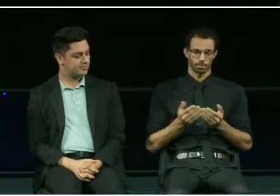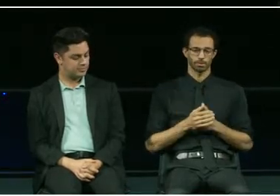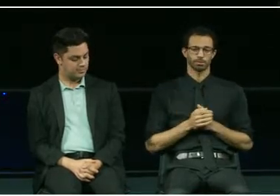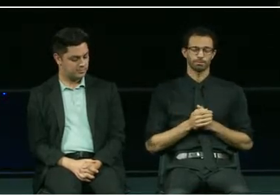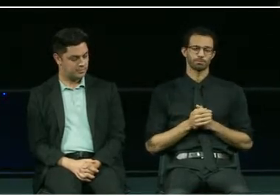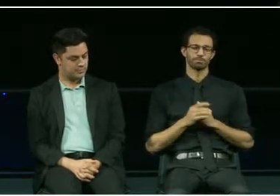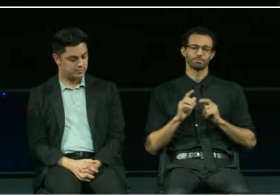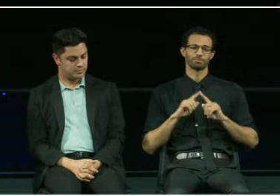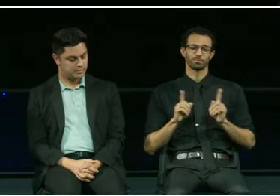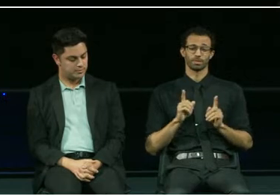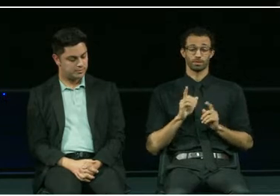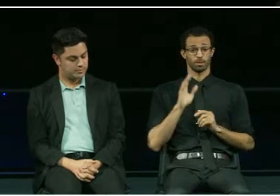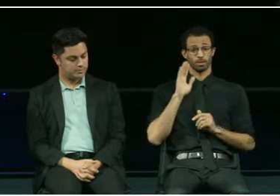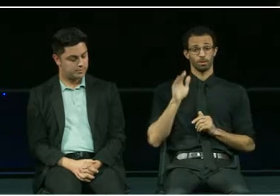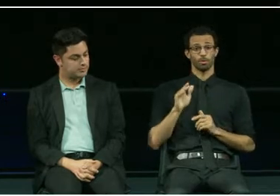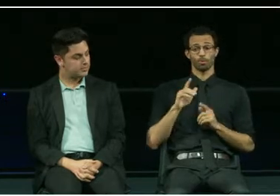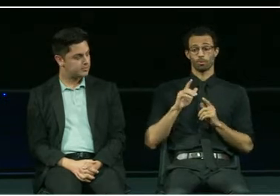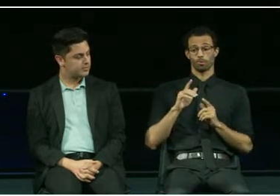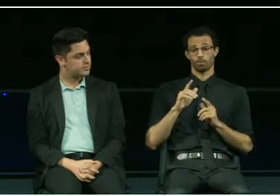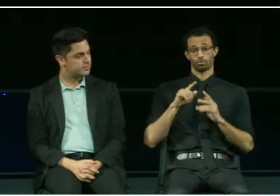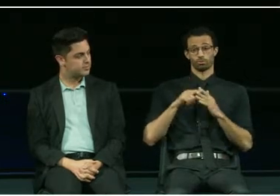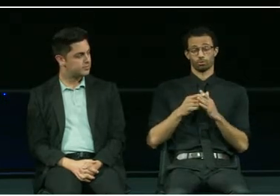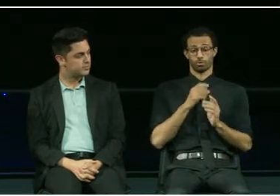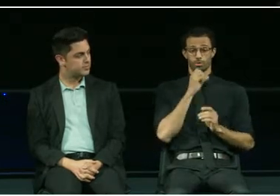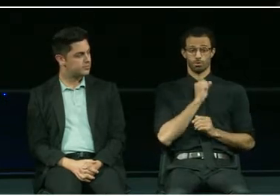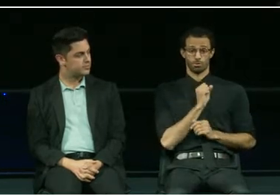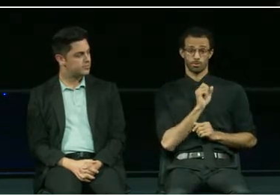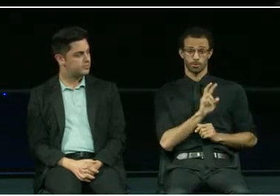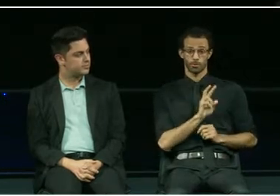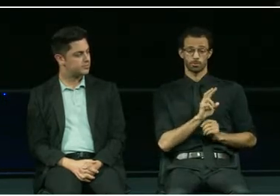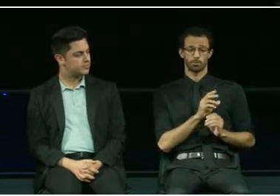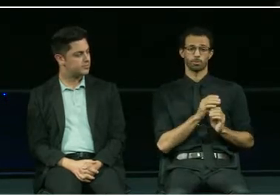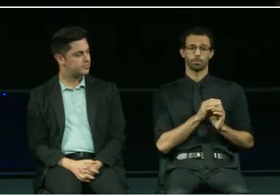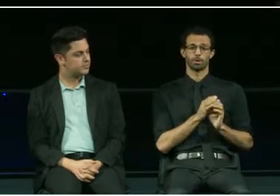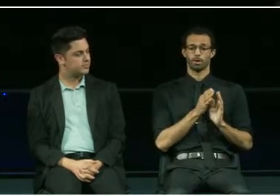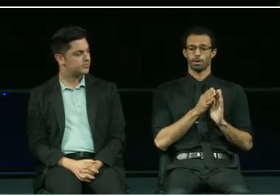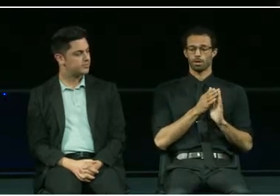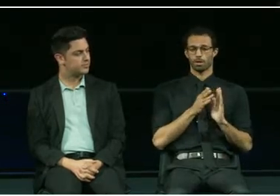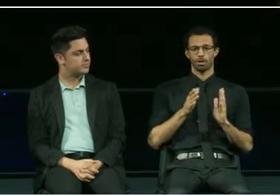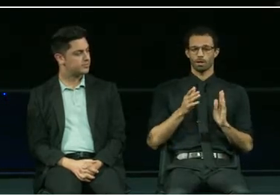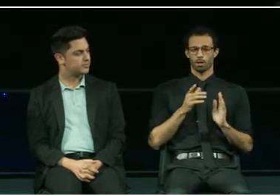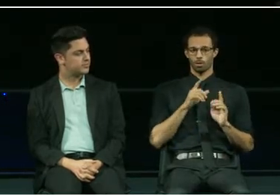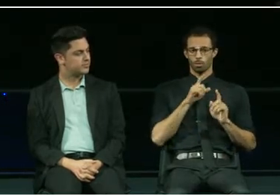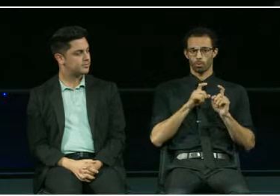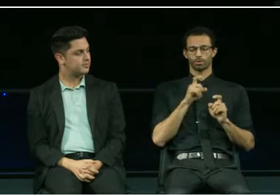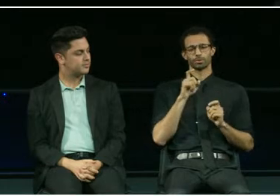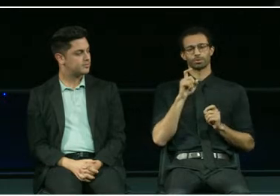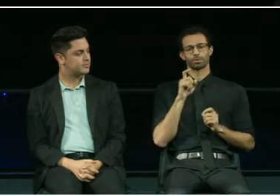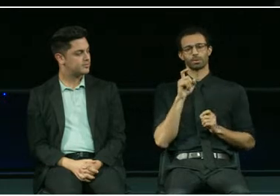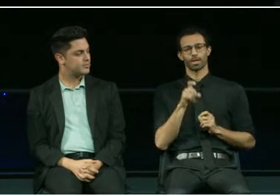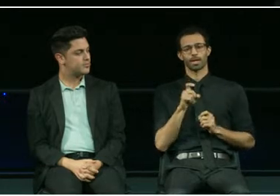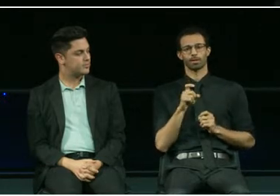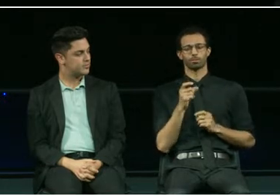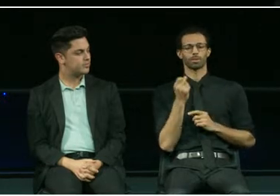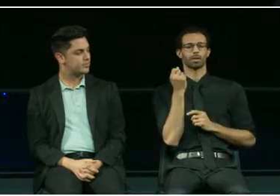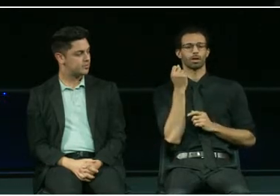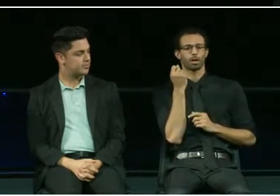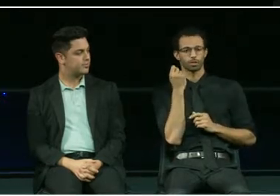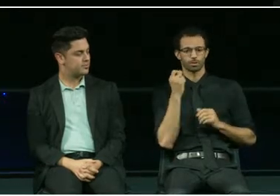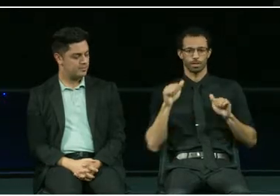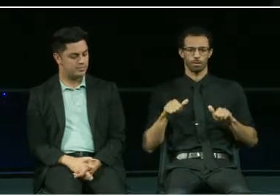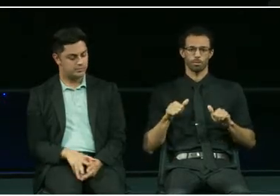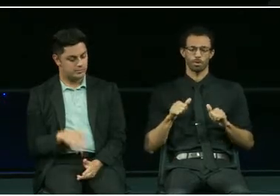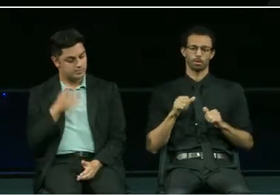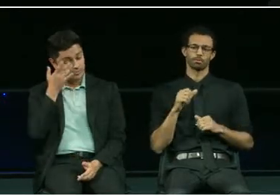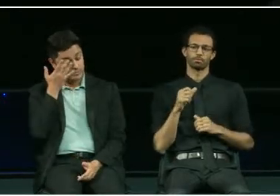But, you know, since it started when she was 2, the questions had to be least understandable. So that might